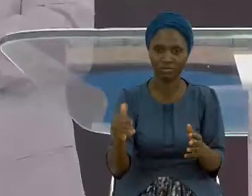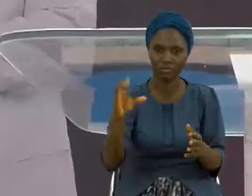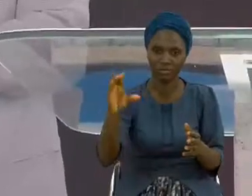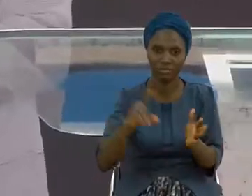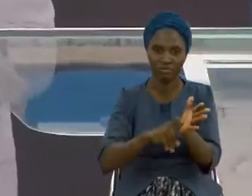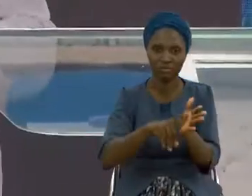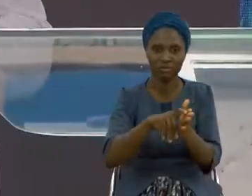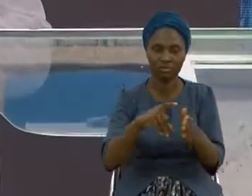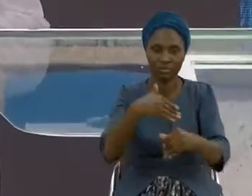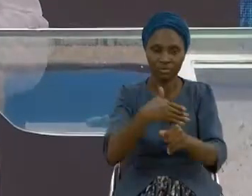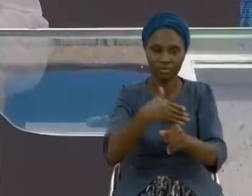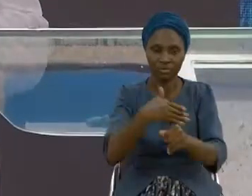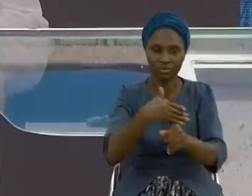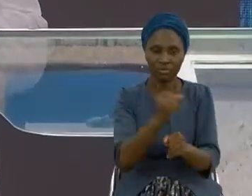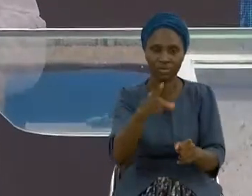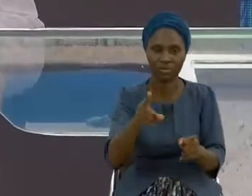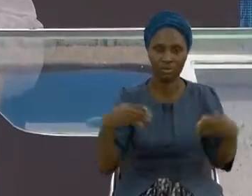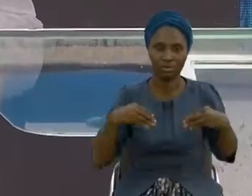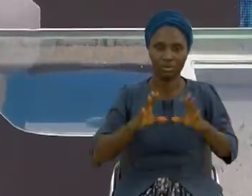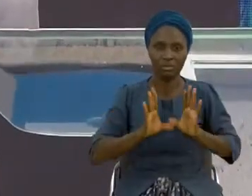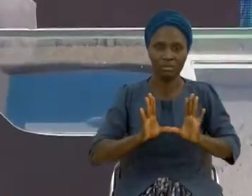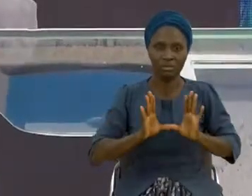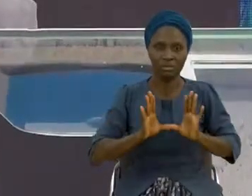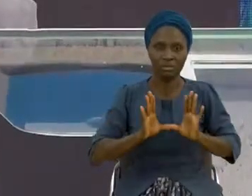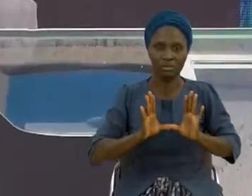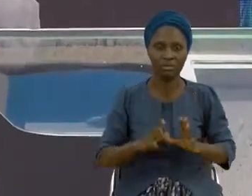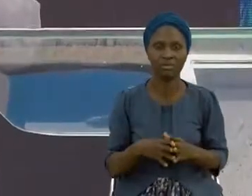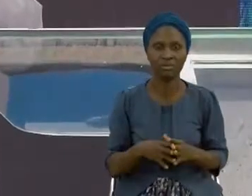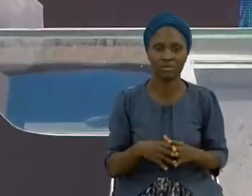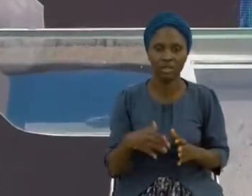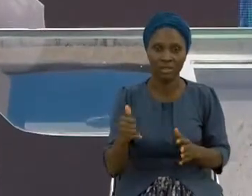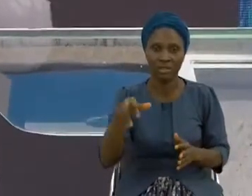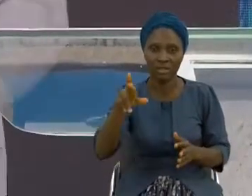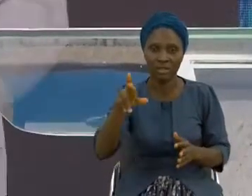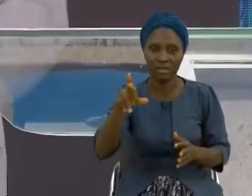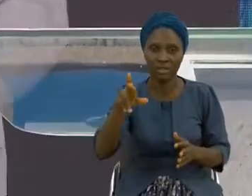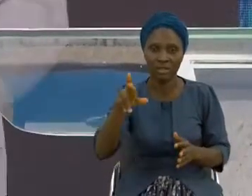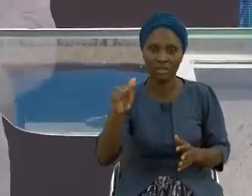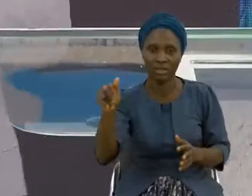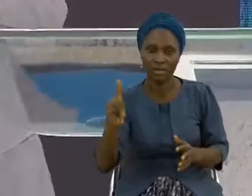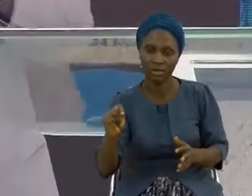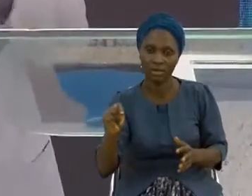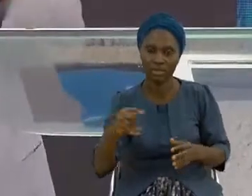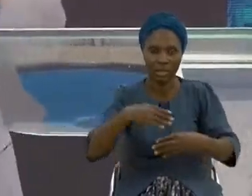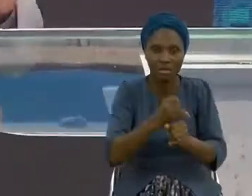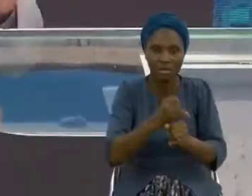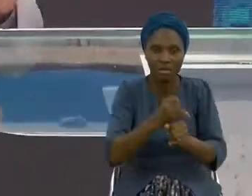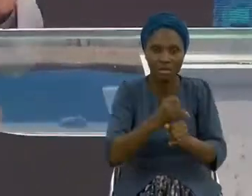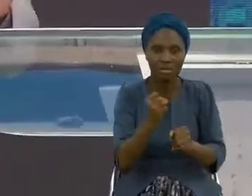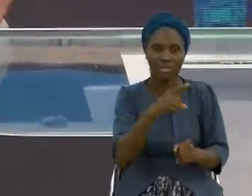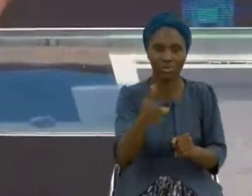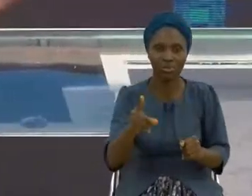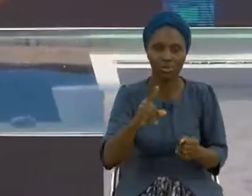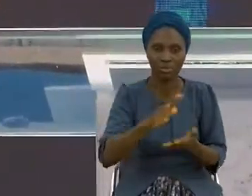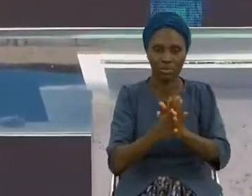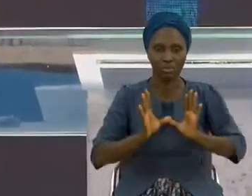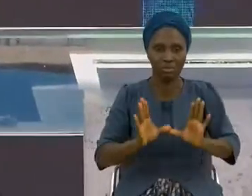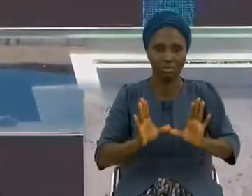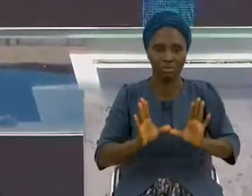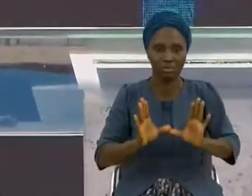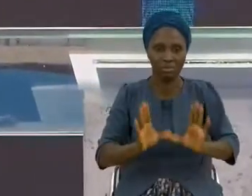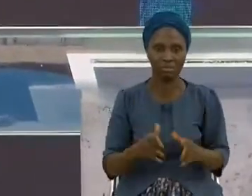a raj mixture of fridge not elijah and news you have not even seen